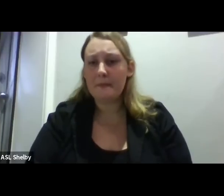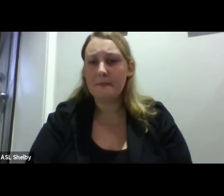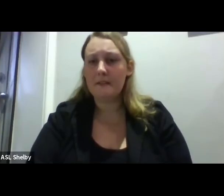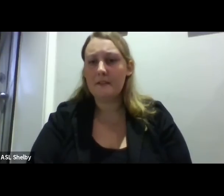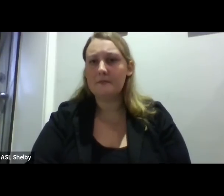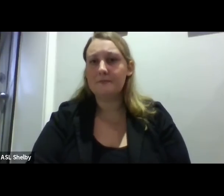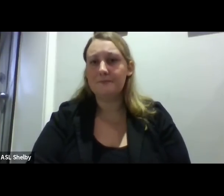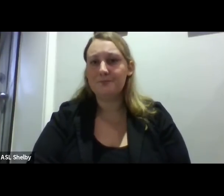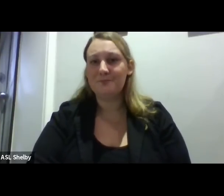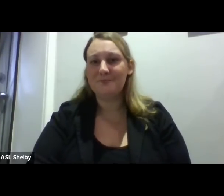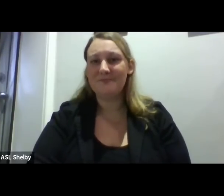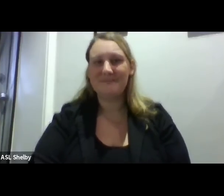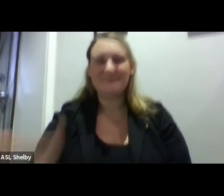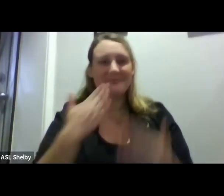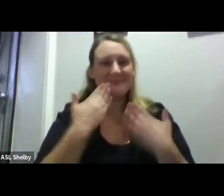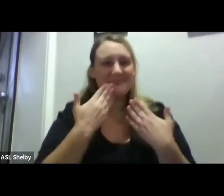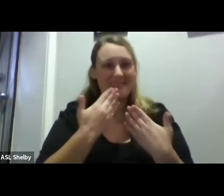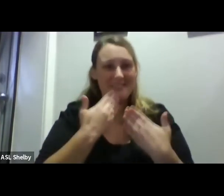Thank you.